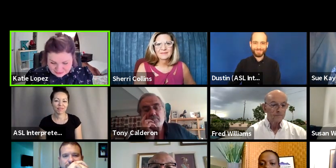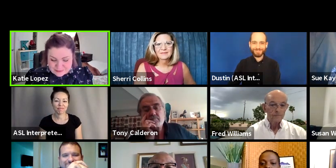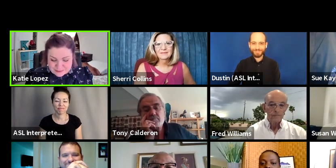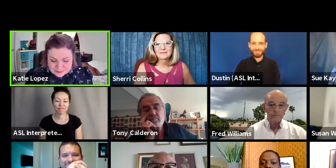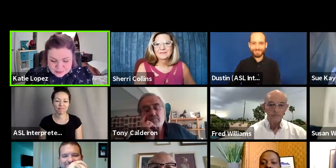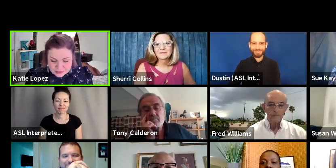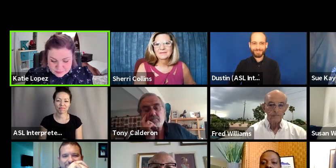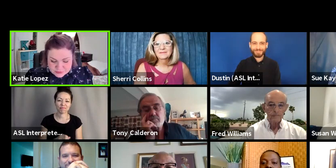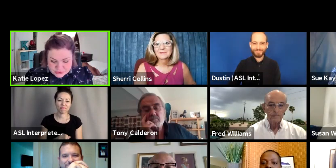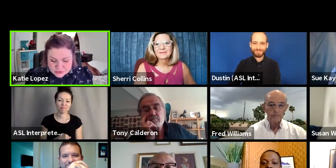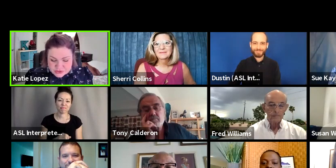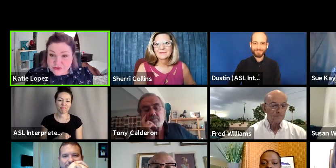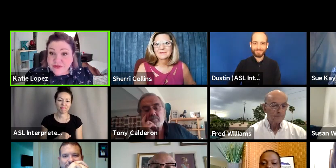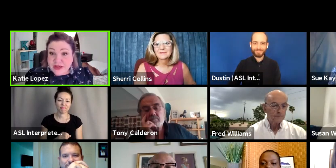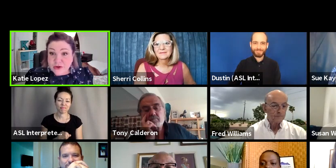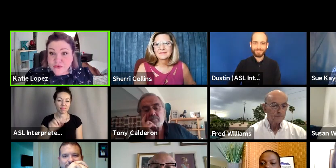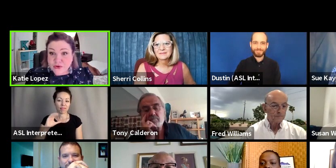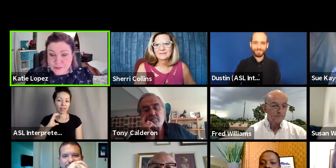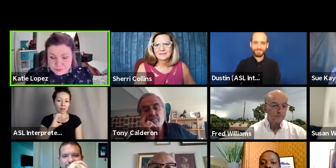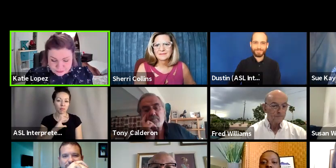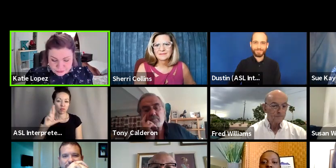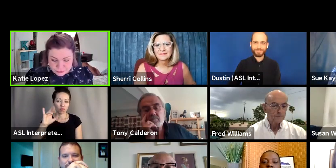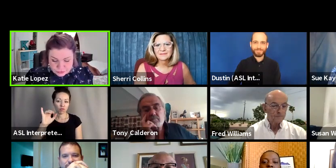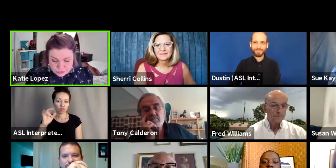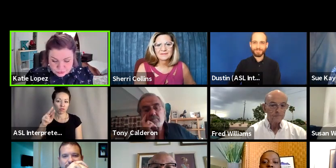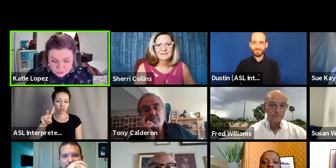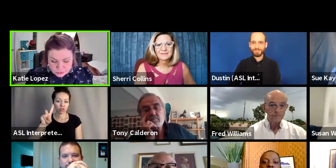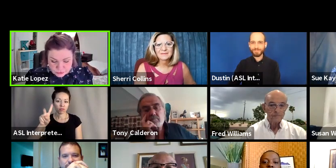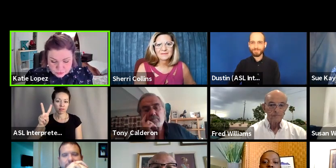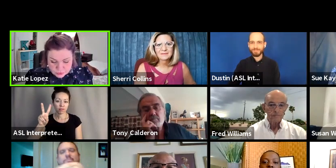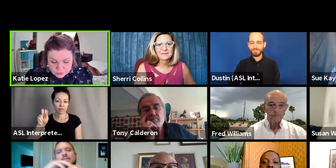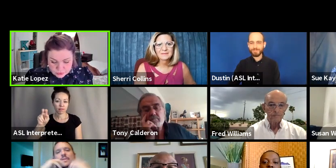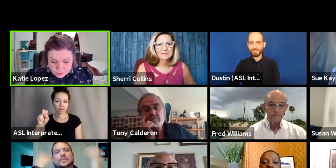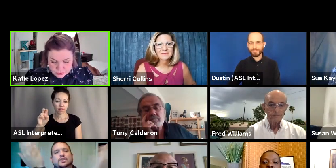Here. Commissioner Richard Vanover,